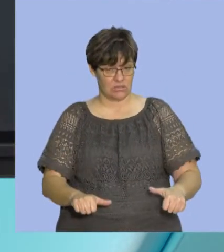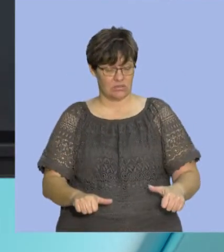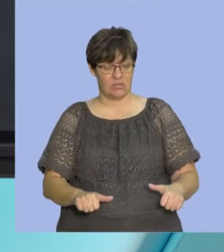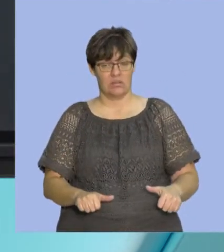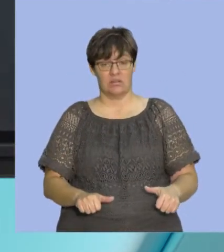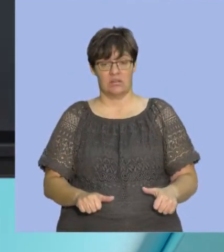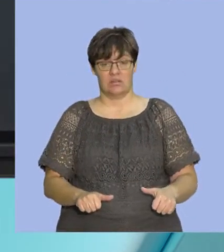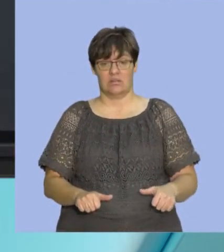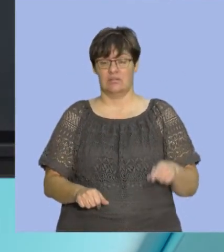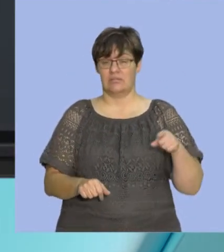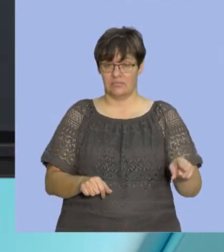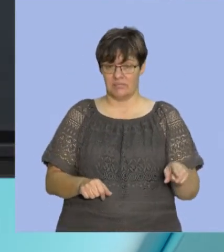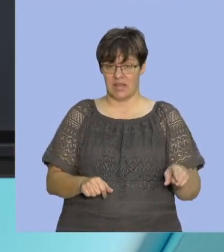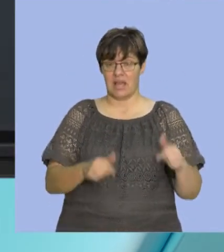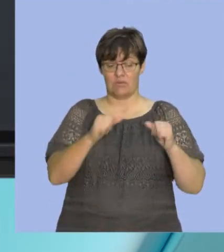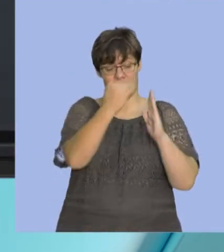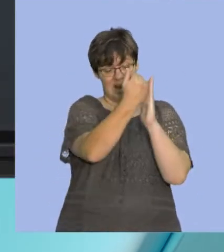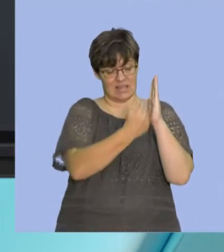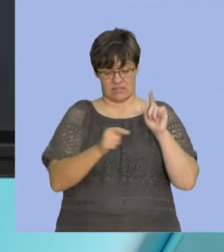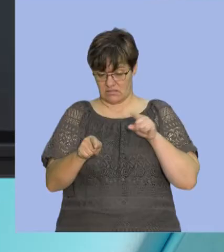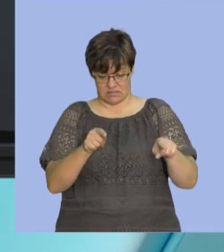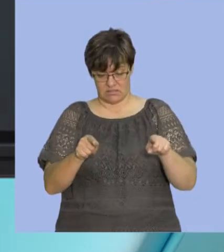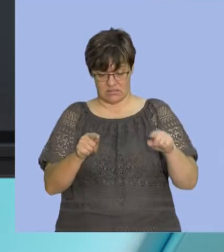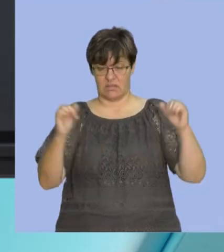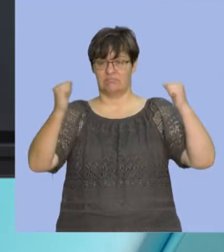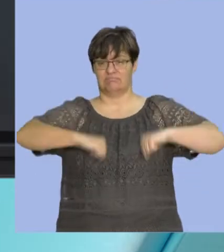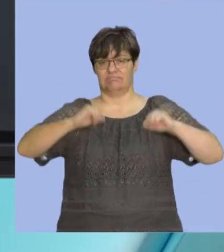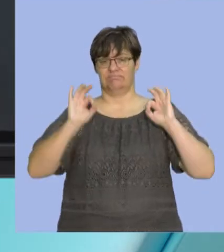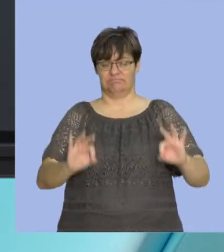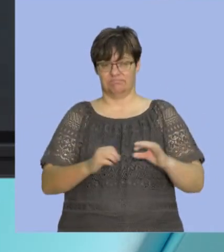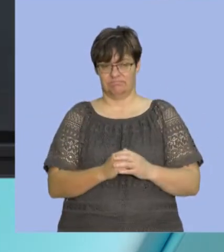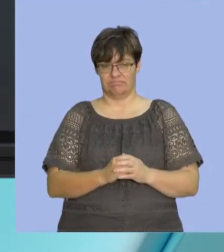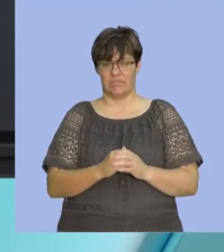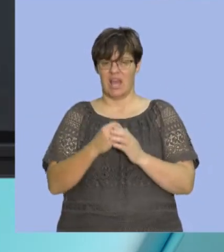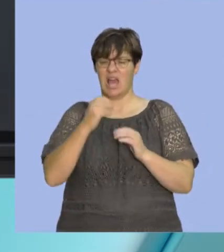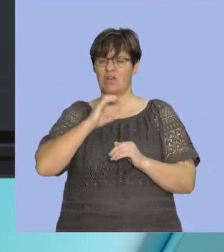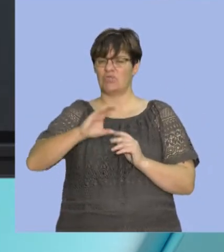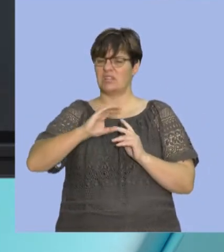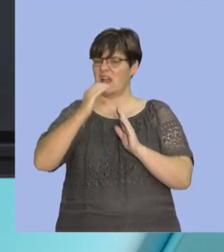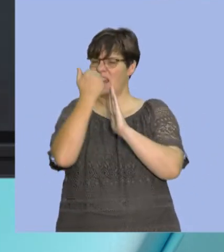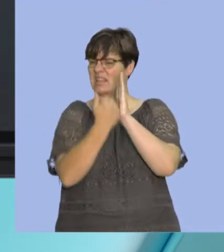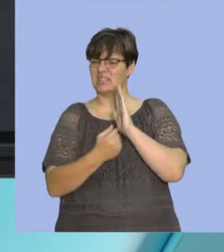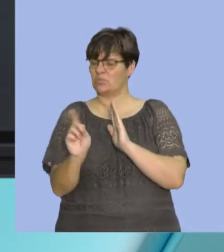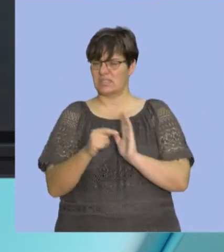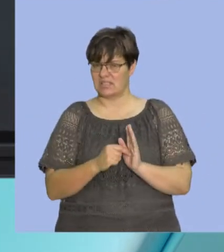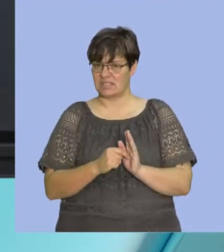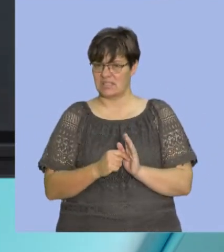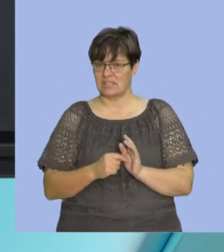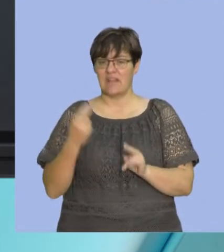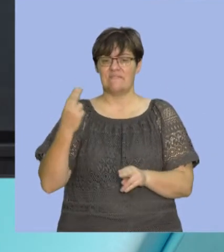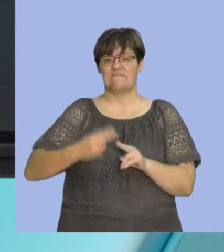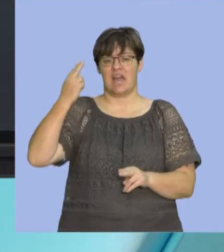agree with my creditors list. And once again, what is the creditors list? The creditors list are the